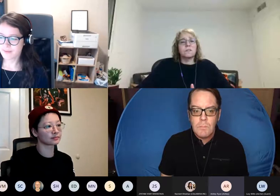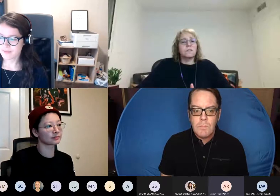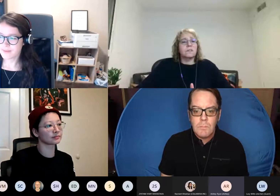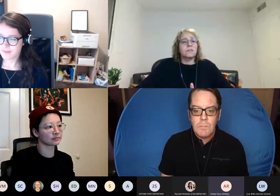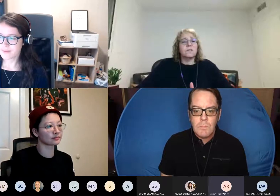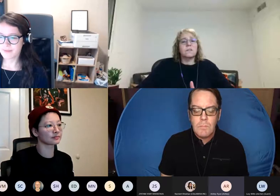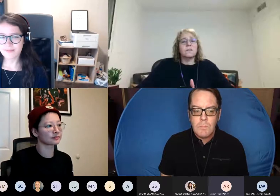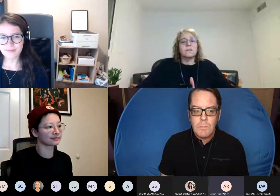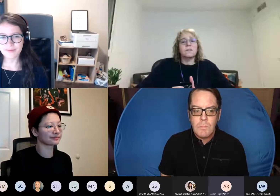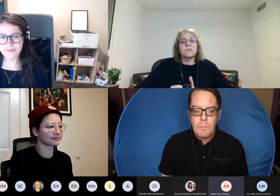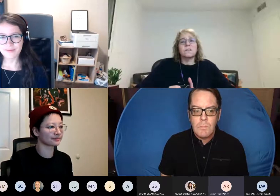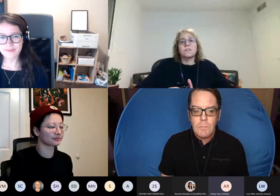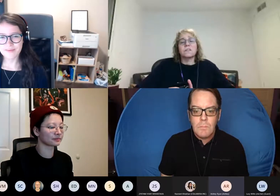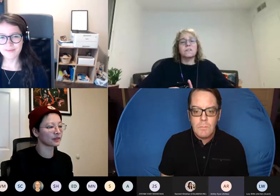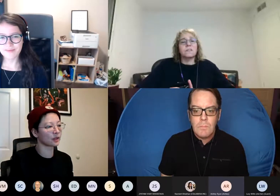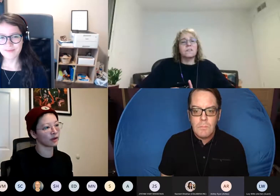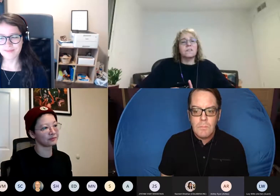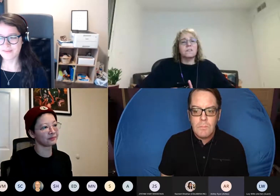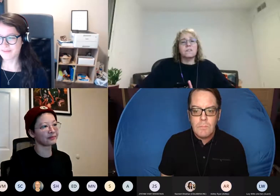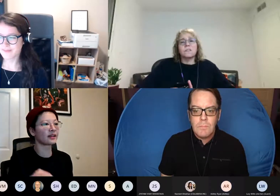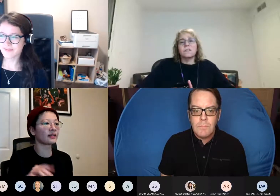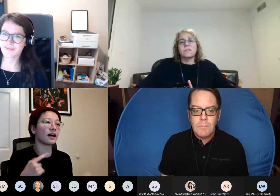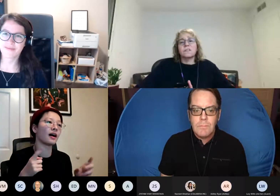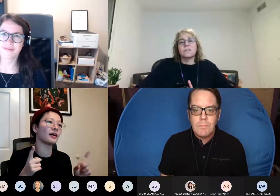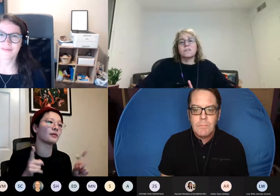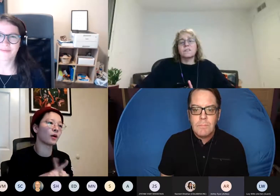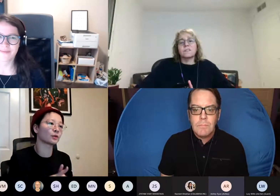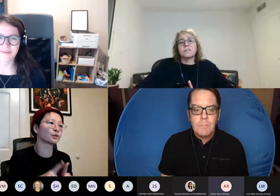became really close friends. So